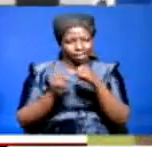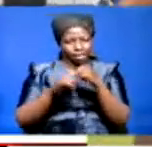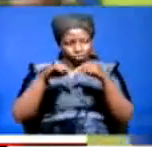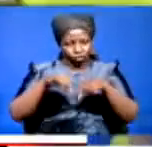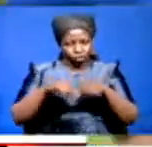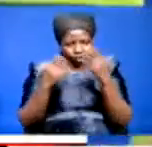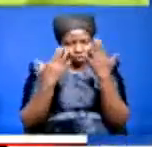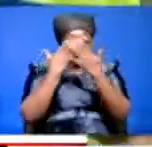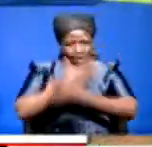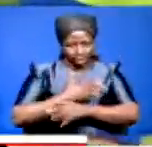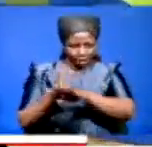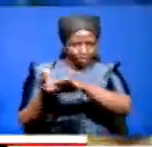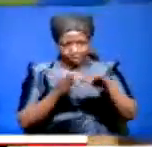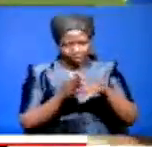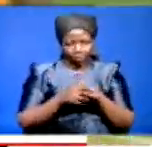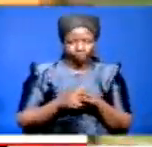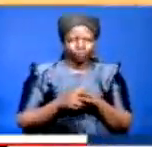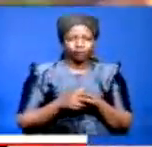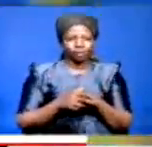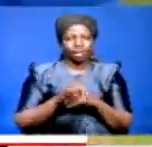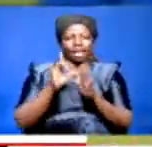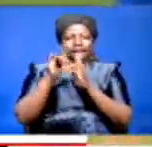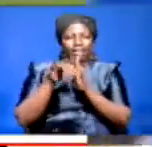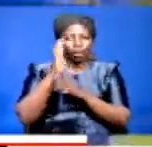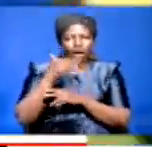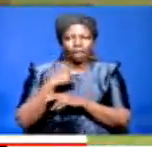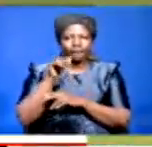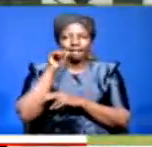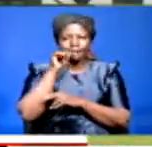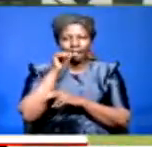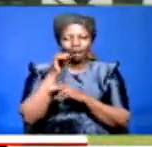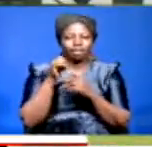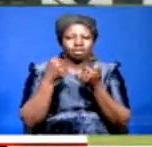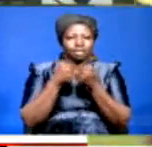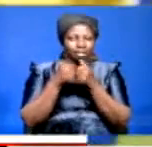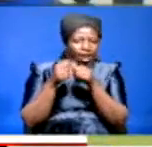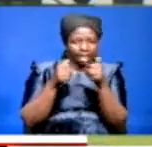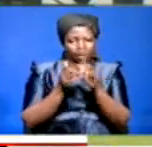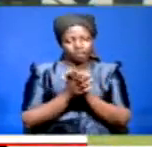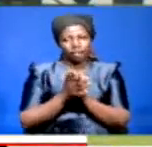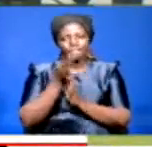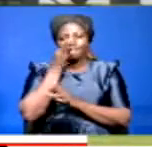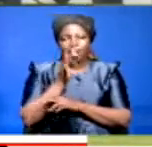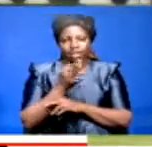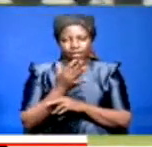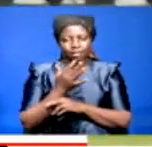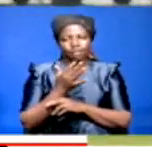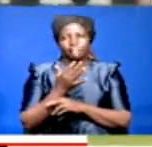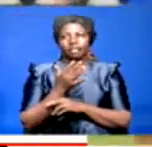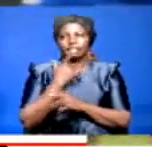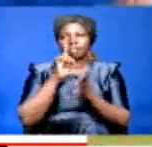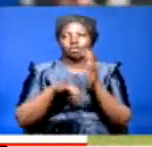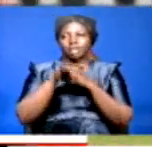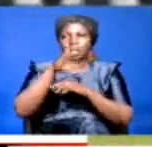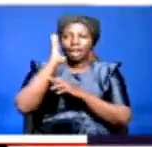face England in the last of the quarterfinals at the Al Bayt Stadium from 10 p.m. France boss Didier Deschamps believes that they will have to manage